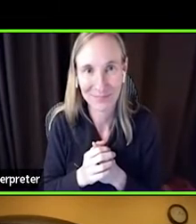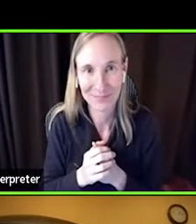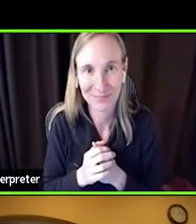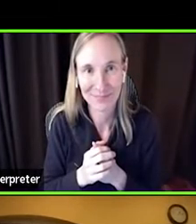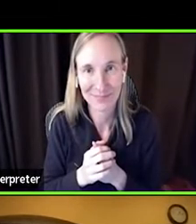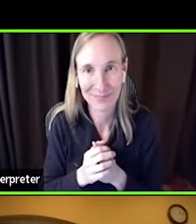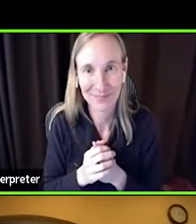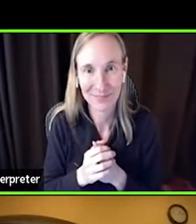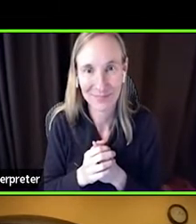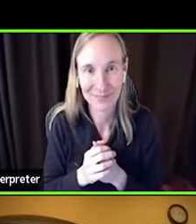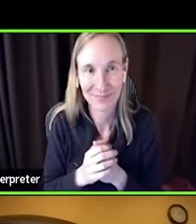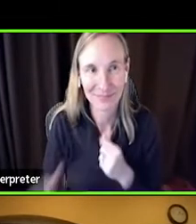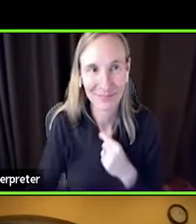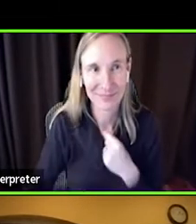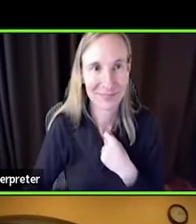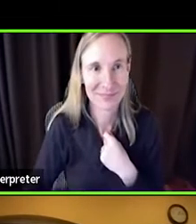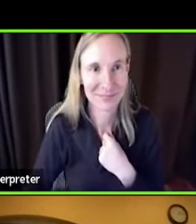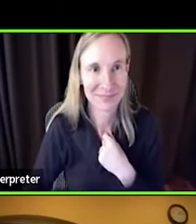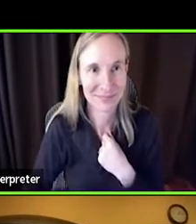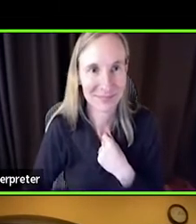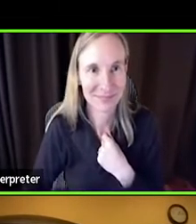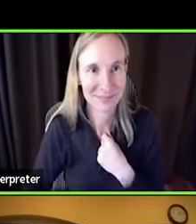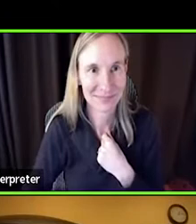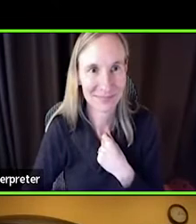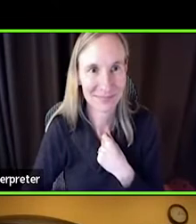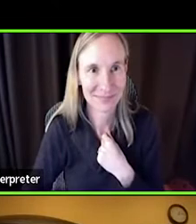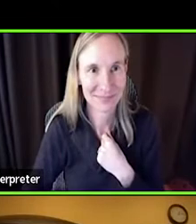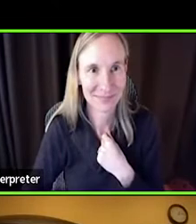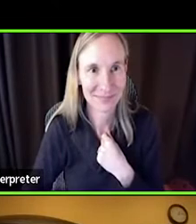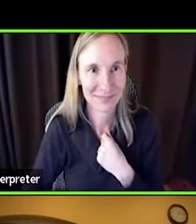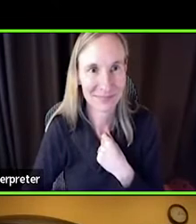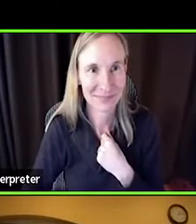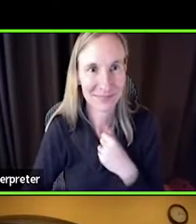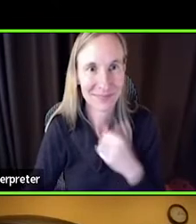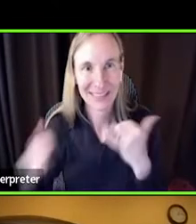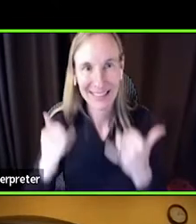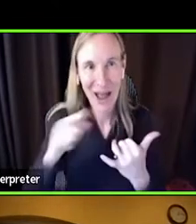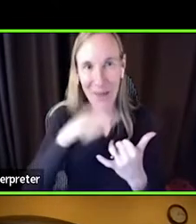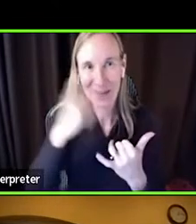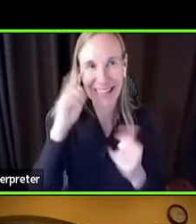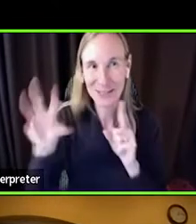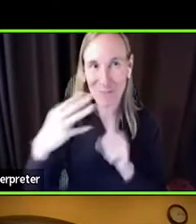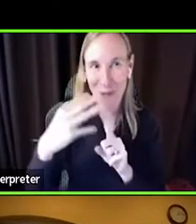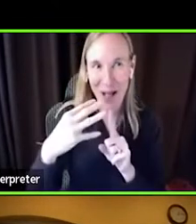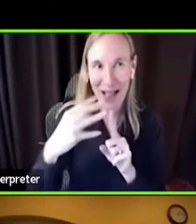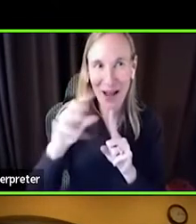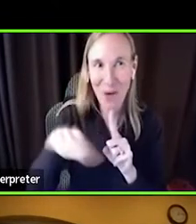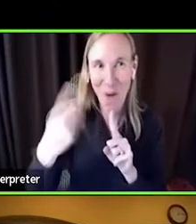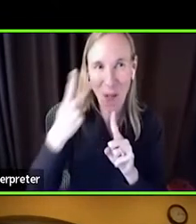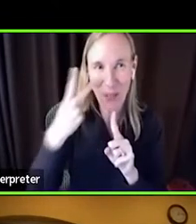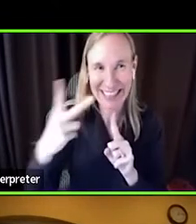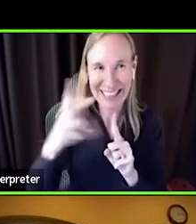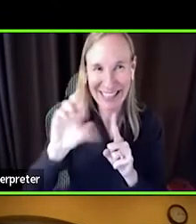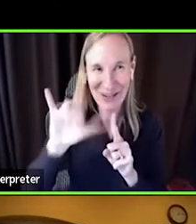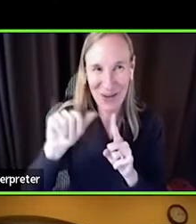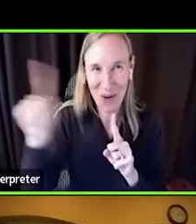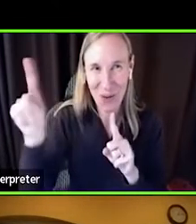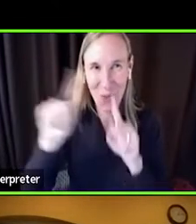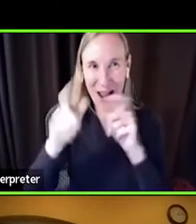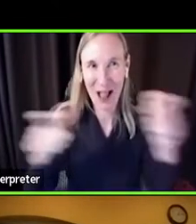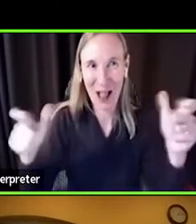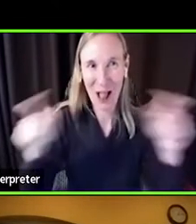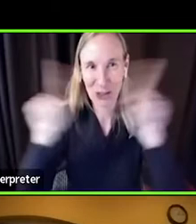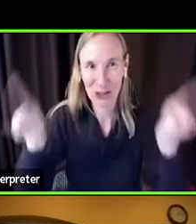Now, because of Great. The spotlight feature, that's why we're seeing only Corey. One large screen.